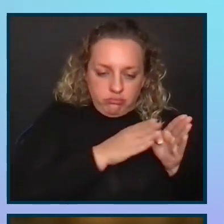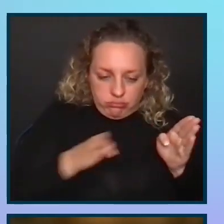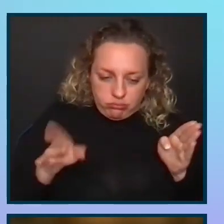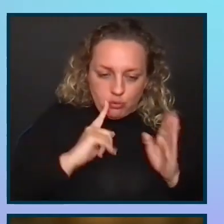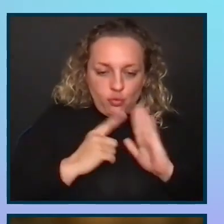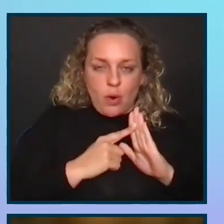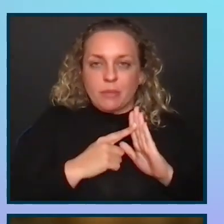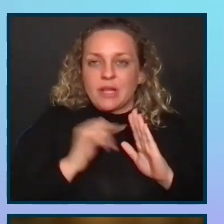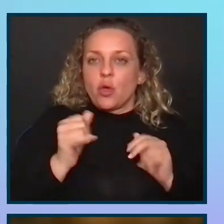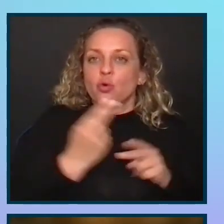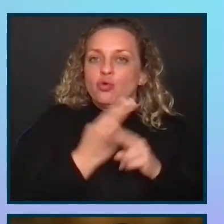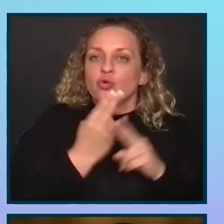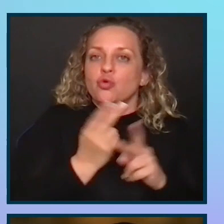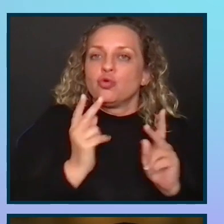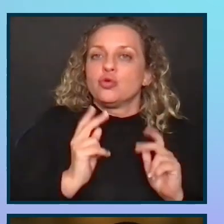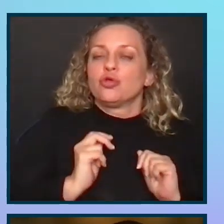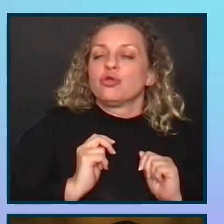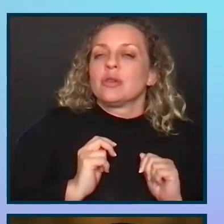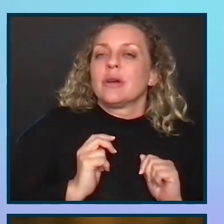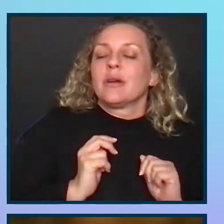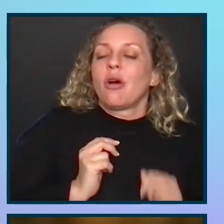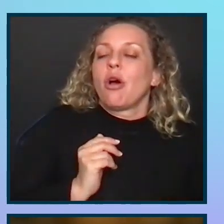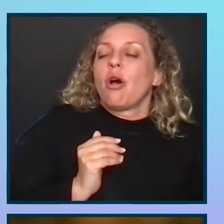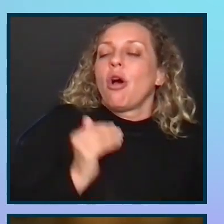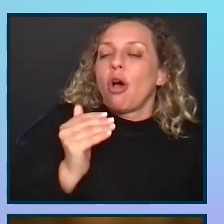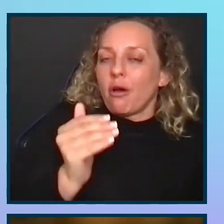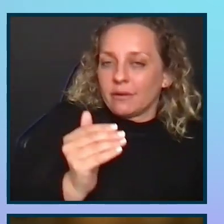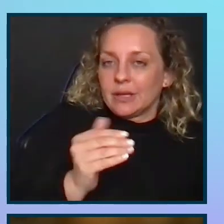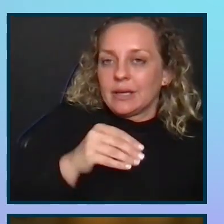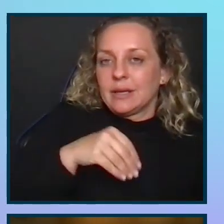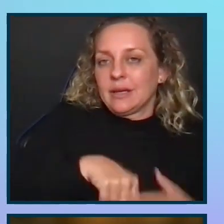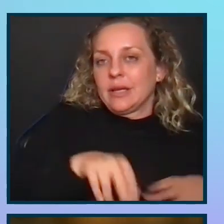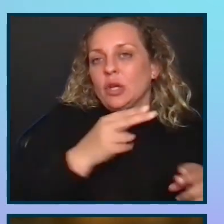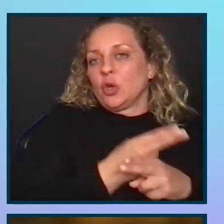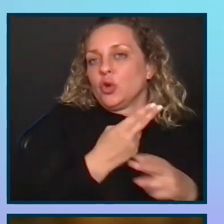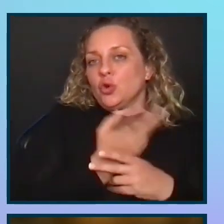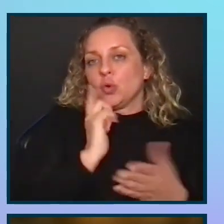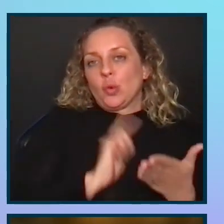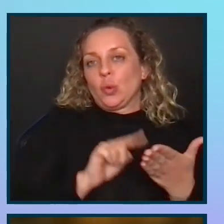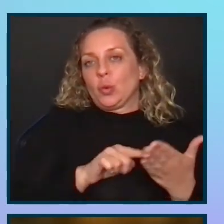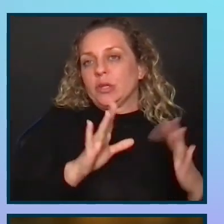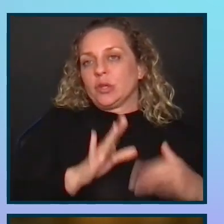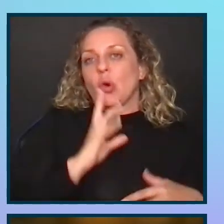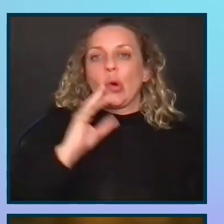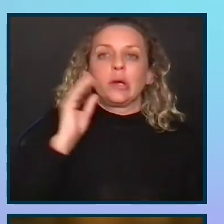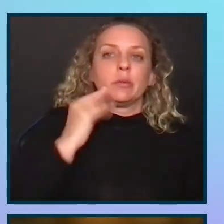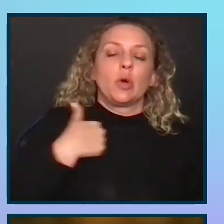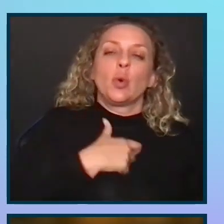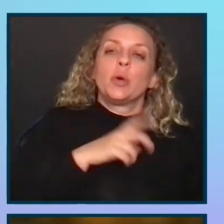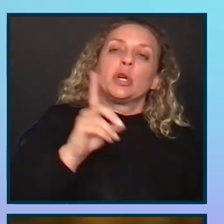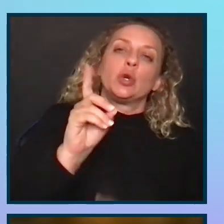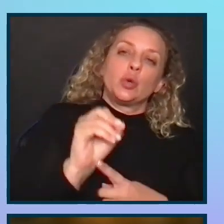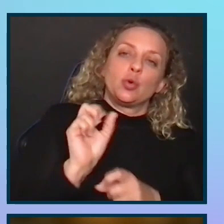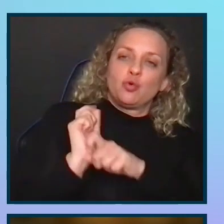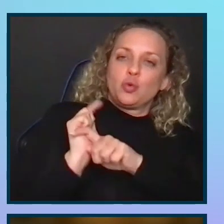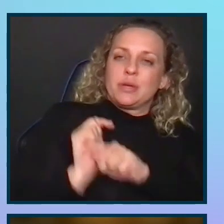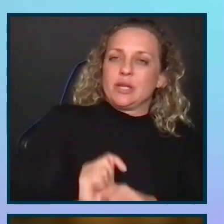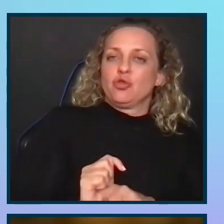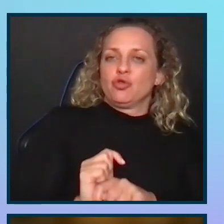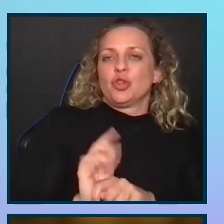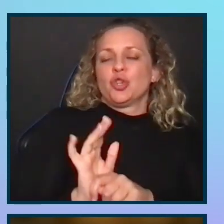those users. Most often in user research or user experience, we do